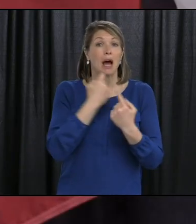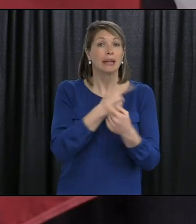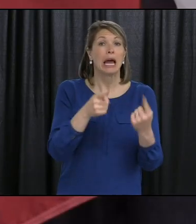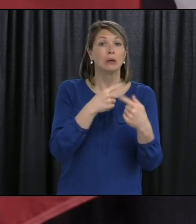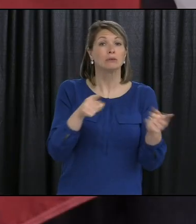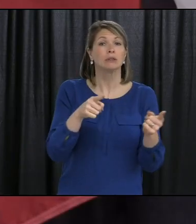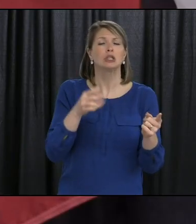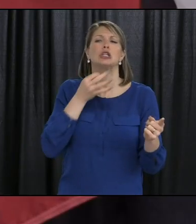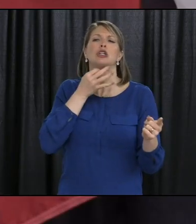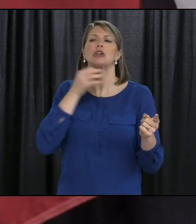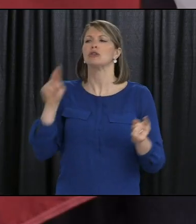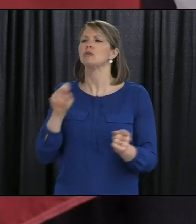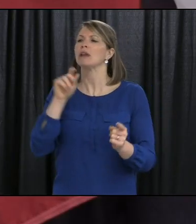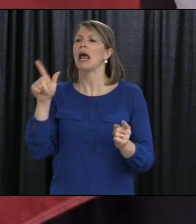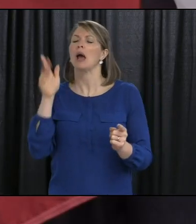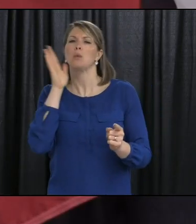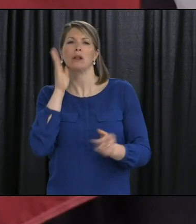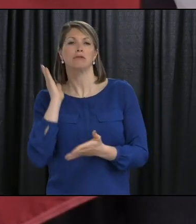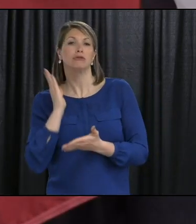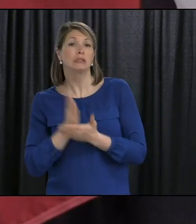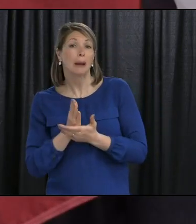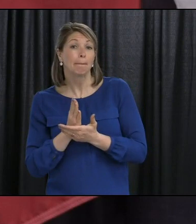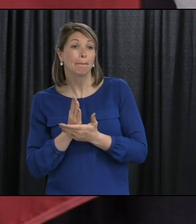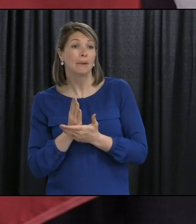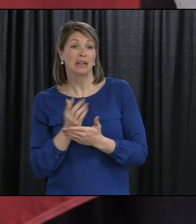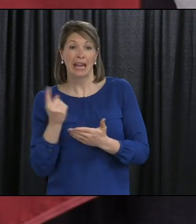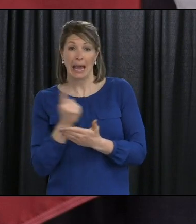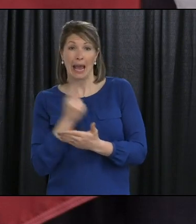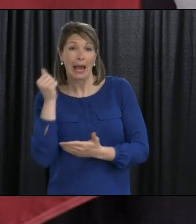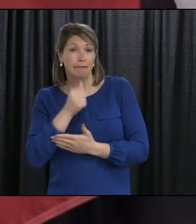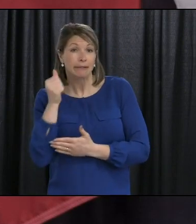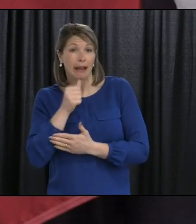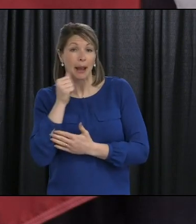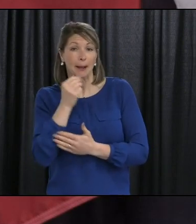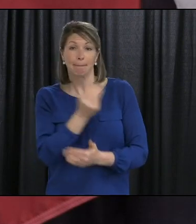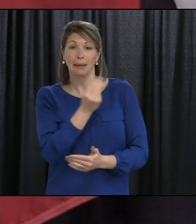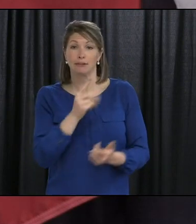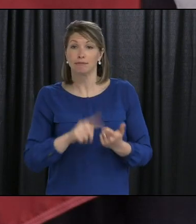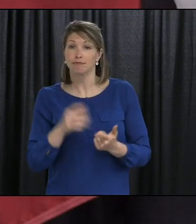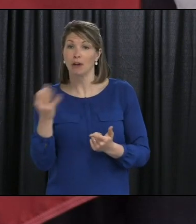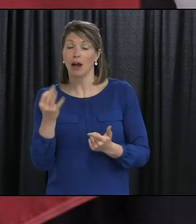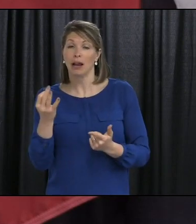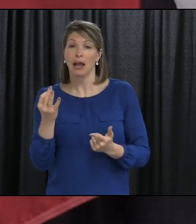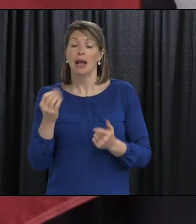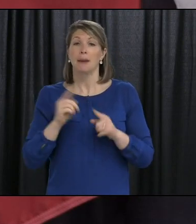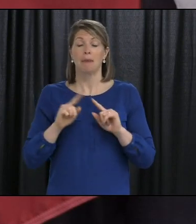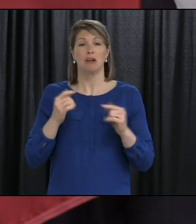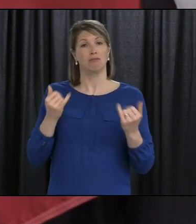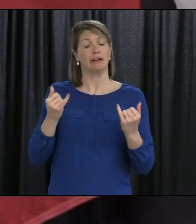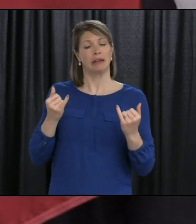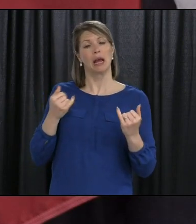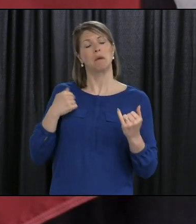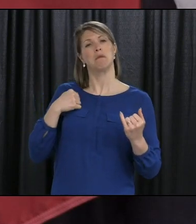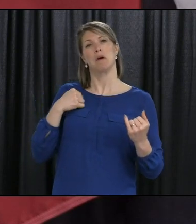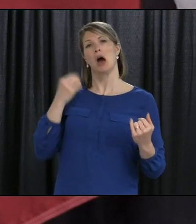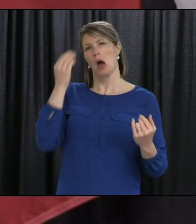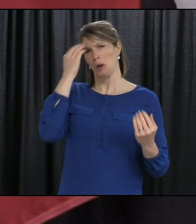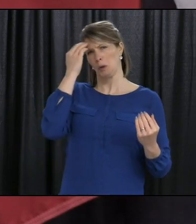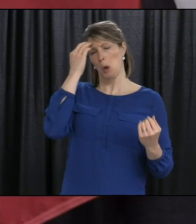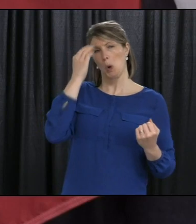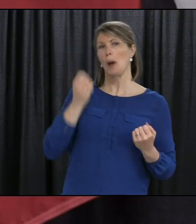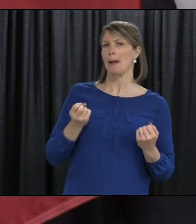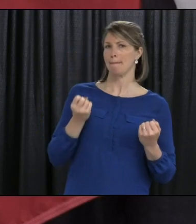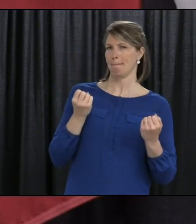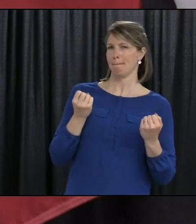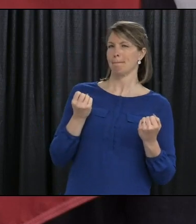looking at, what options that we have available to us. I mean, there's quite a bit of time that would go into these briefings. But so far we know that people